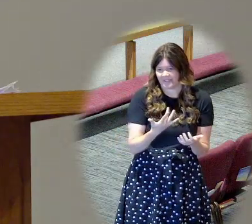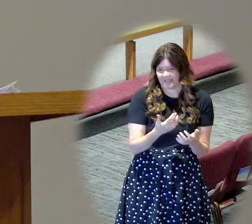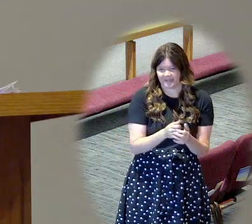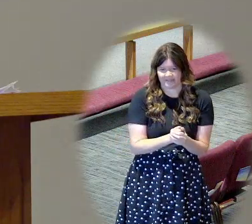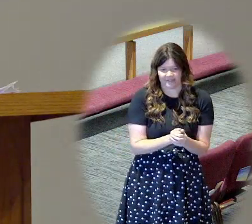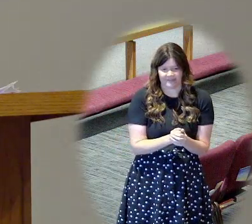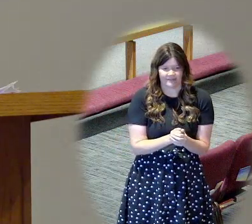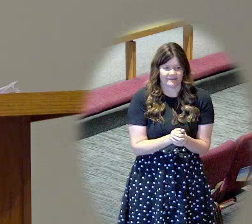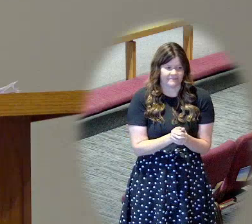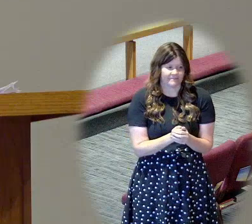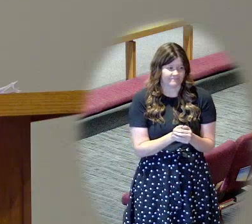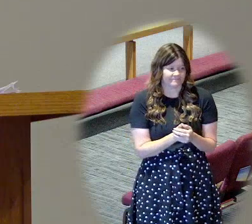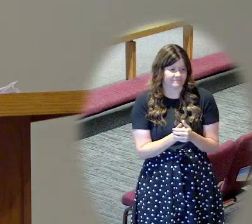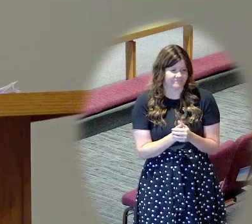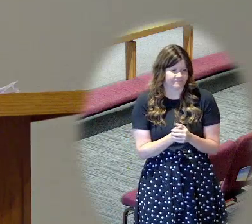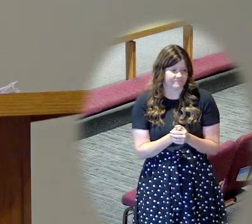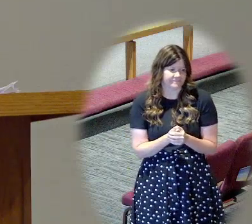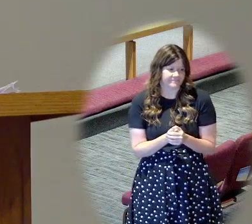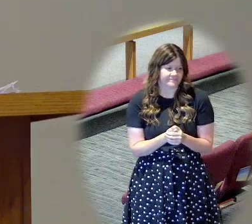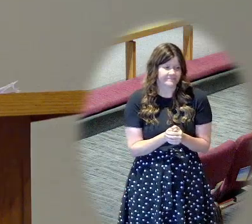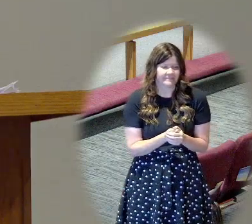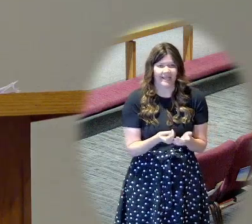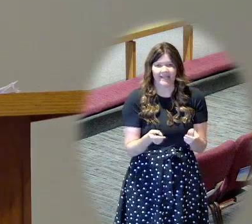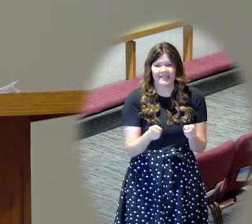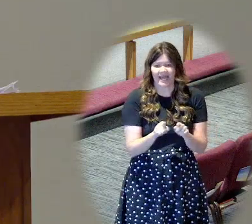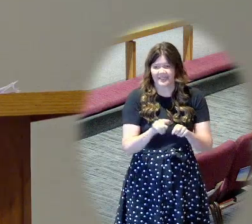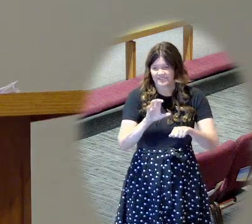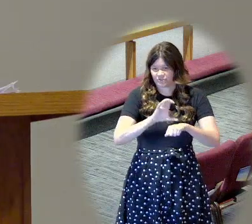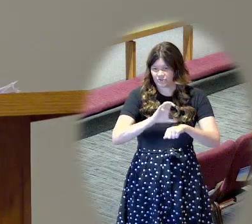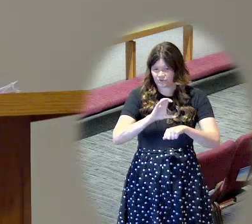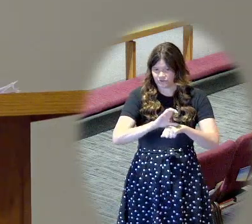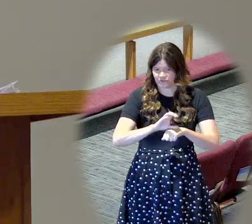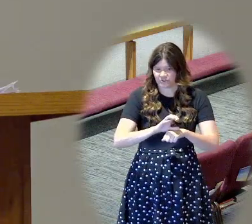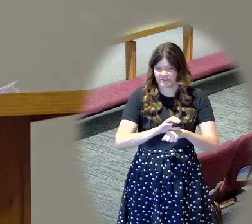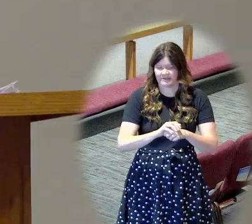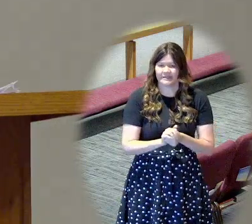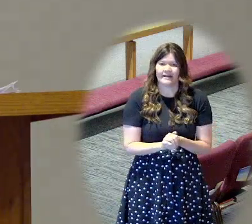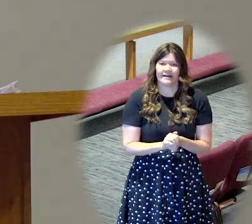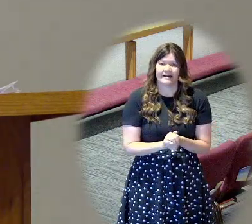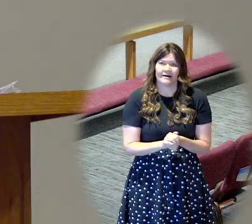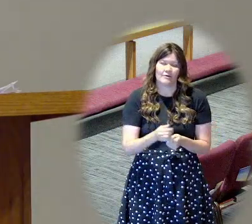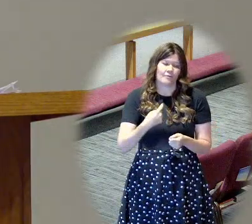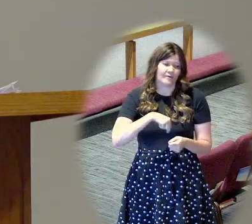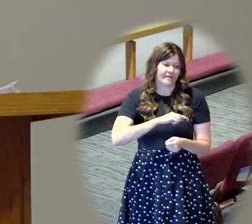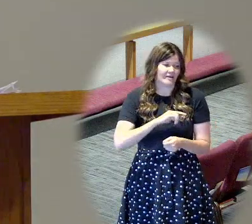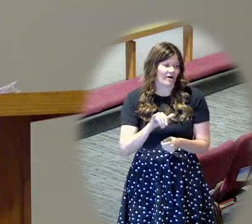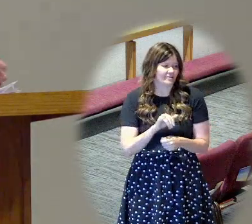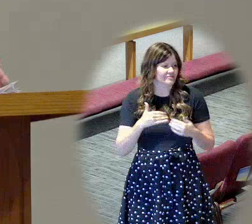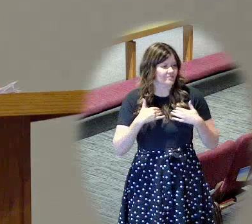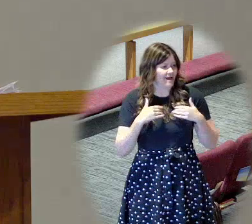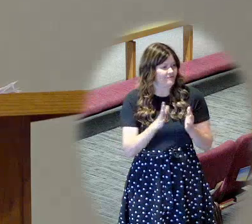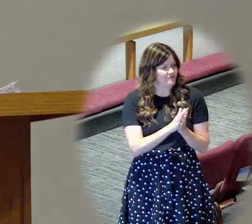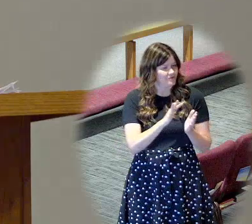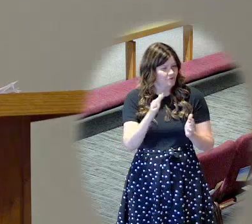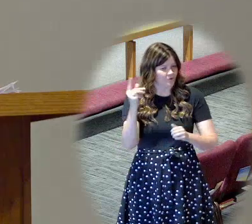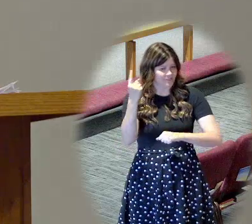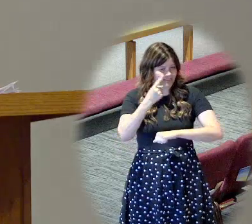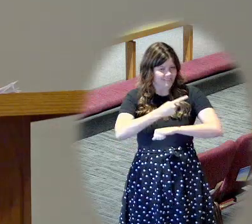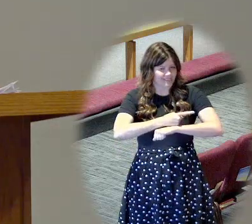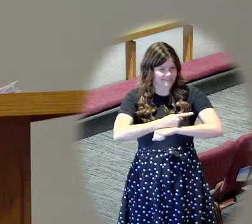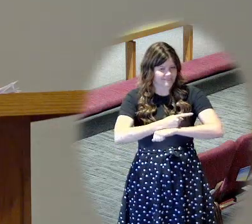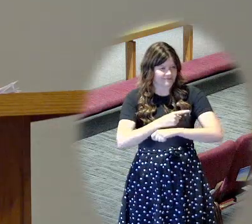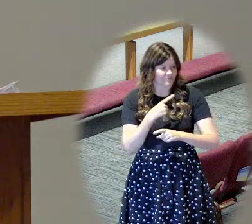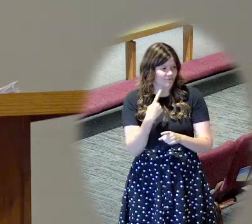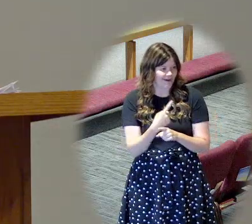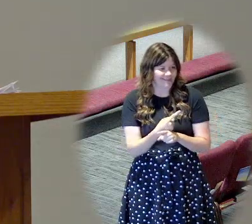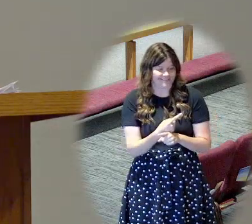by design. And as a congregation of God's people, we also have glory days, don't